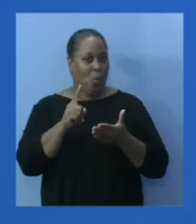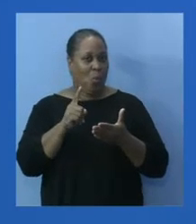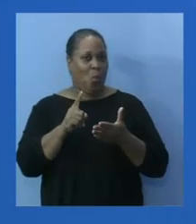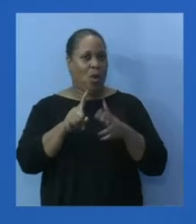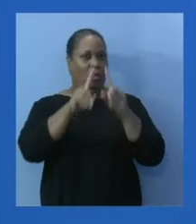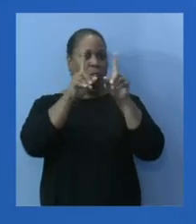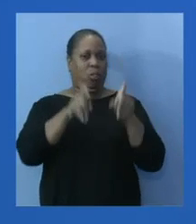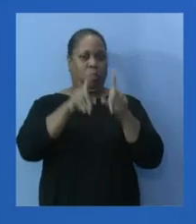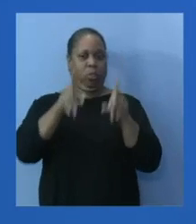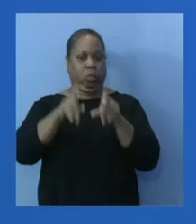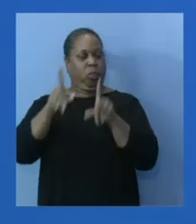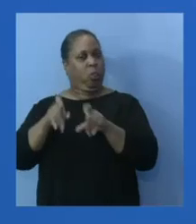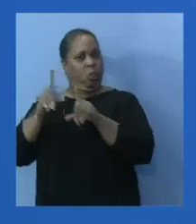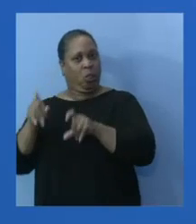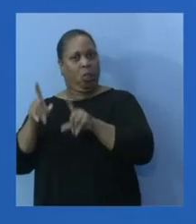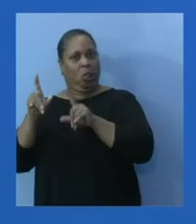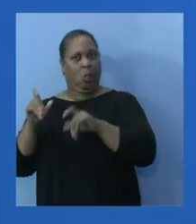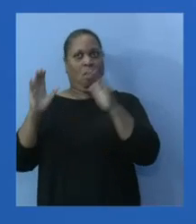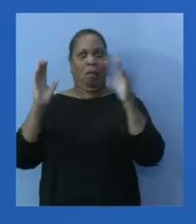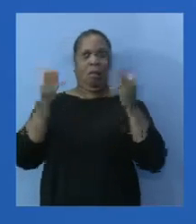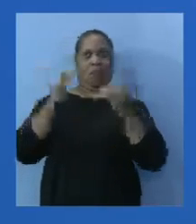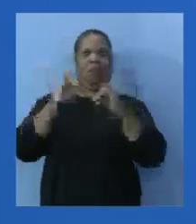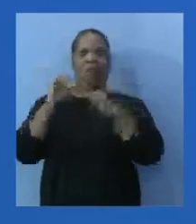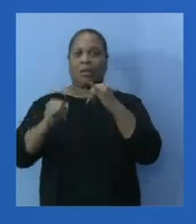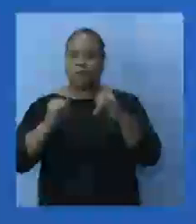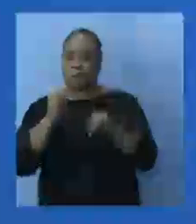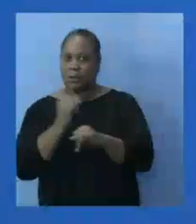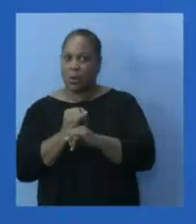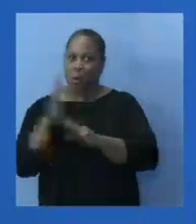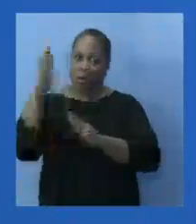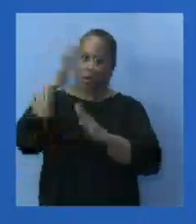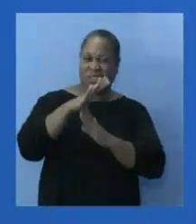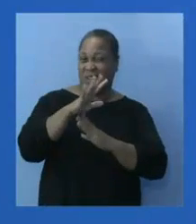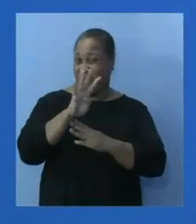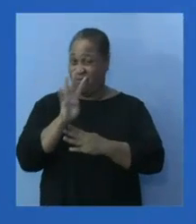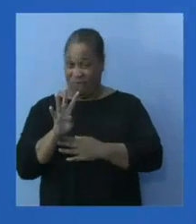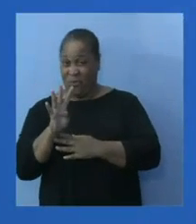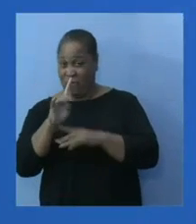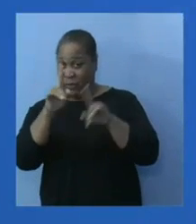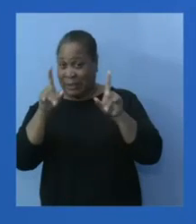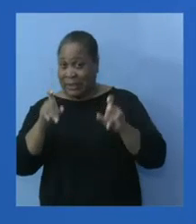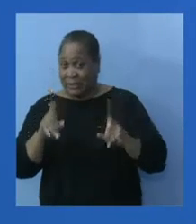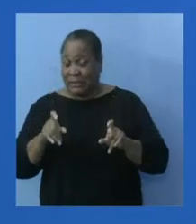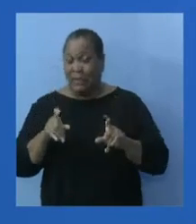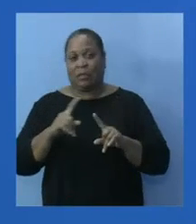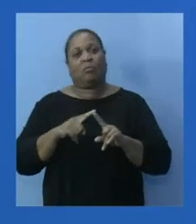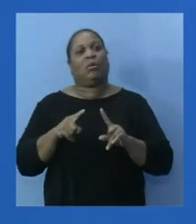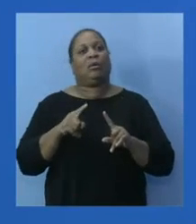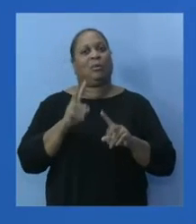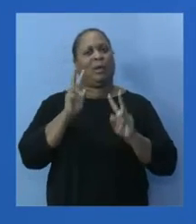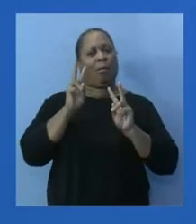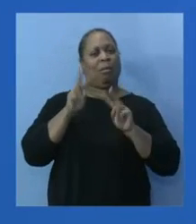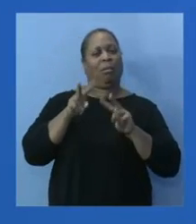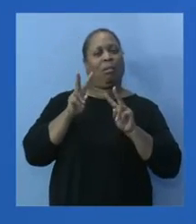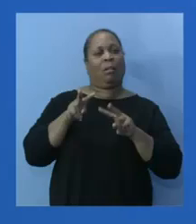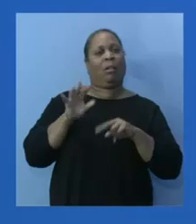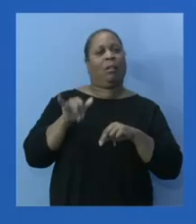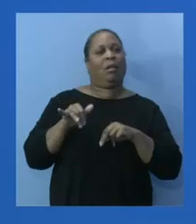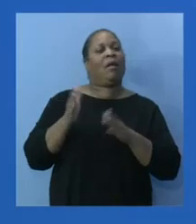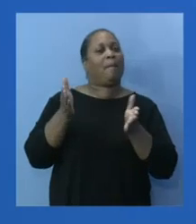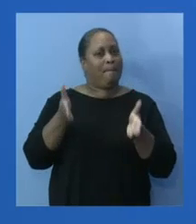testing regimes in the world. Certainly we're one of the top 4, I think, for testing, but we are looking at that. So if a